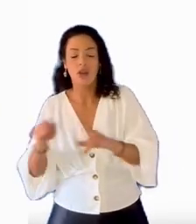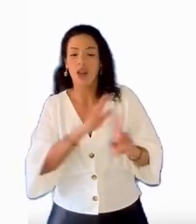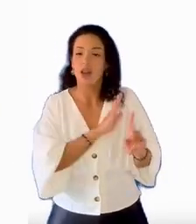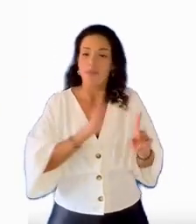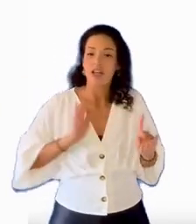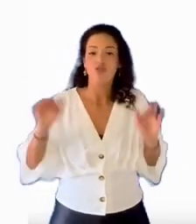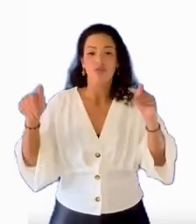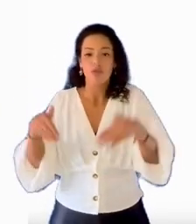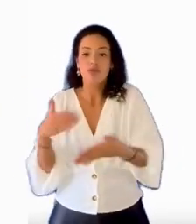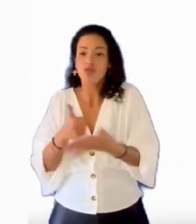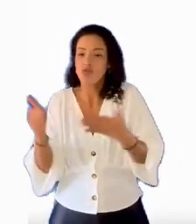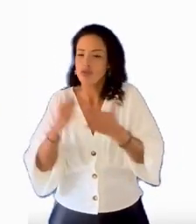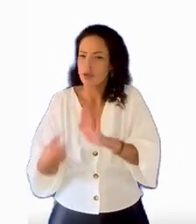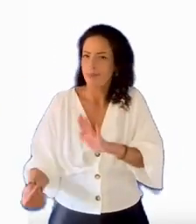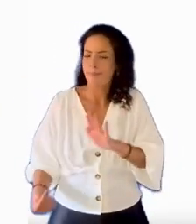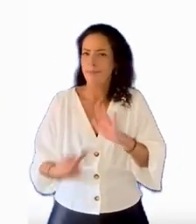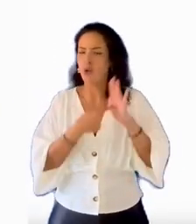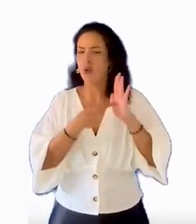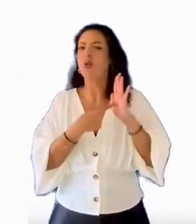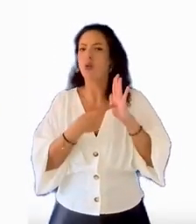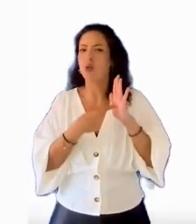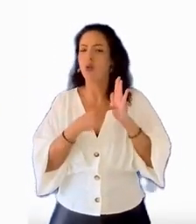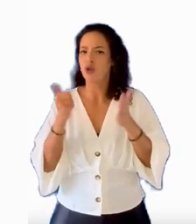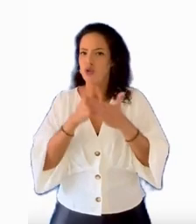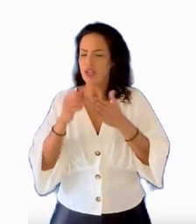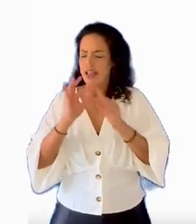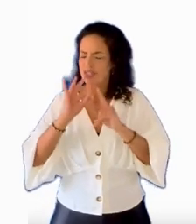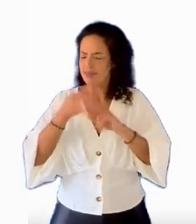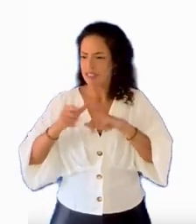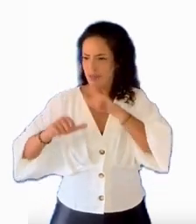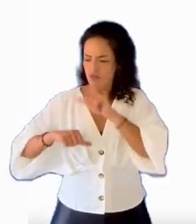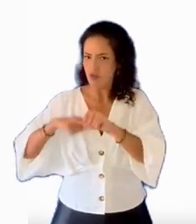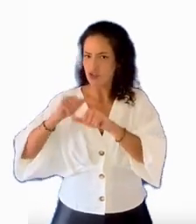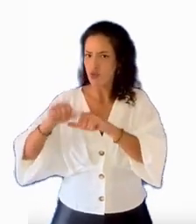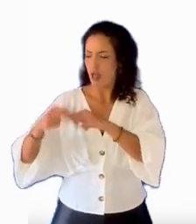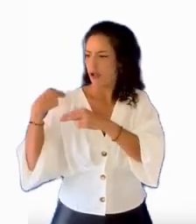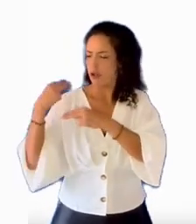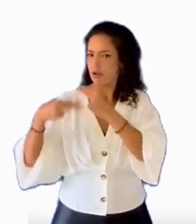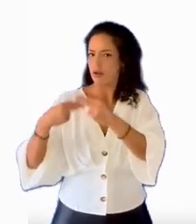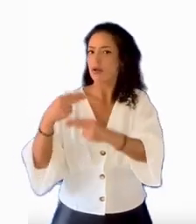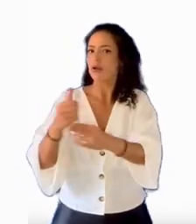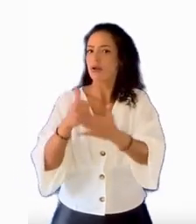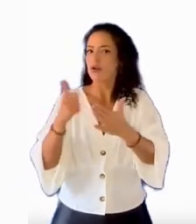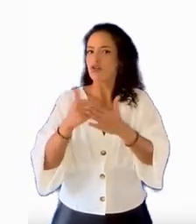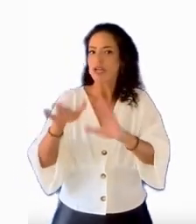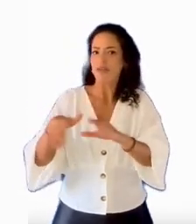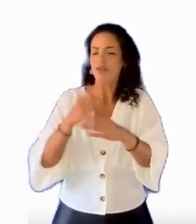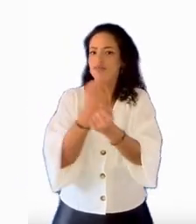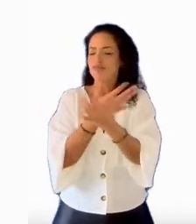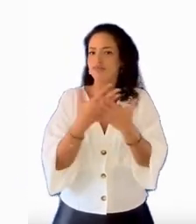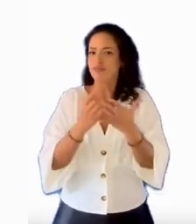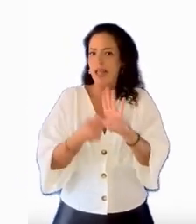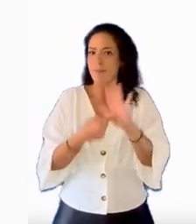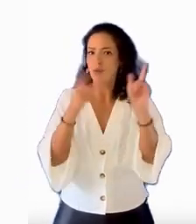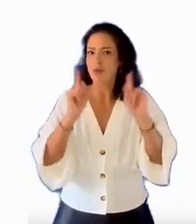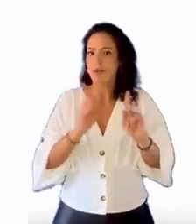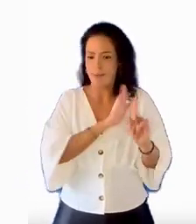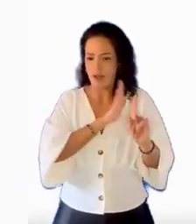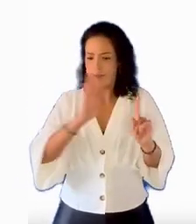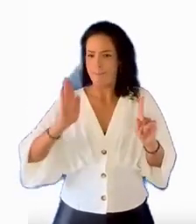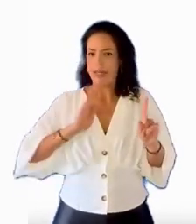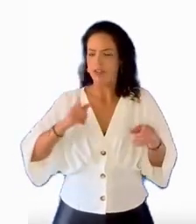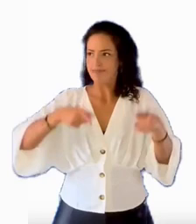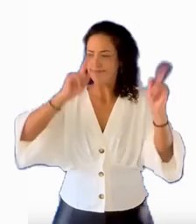Military funerals are often significant affairs, characterised by specific rituals and traditions, normally involving a large number of dignitaries and military